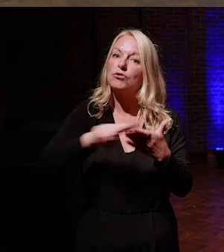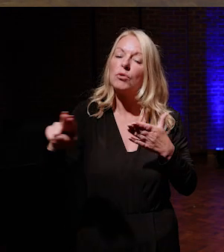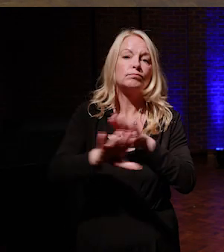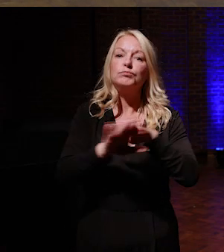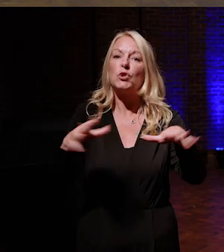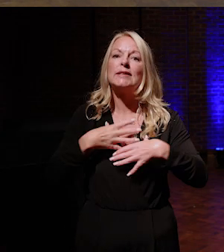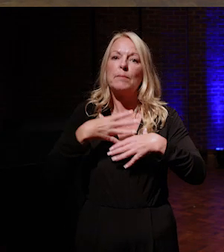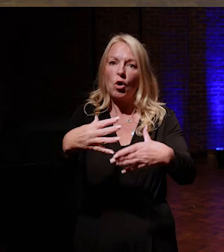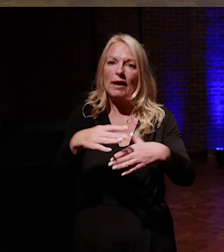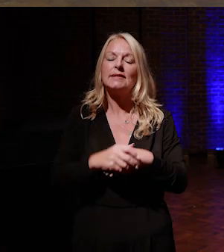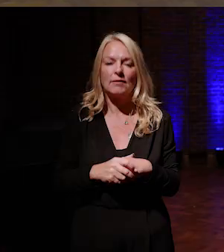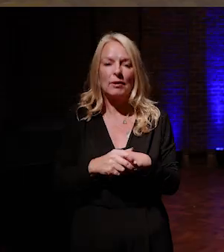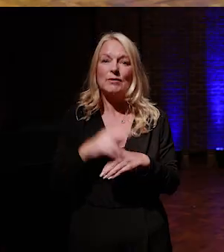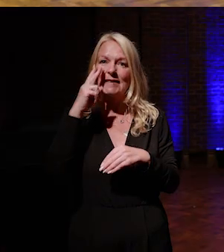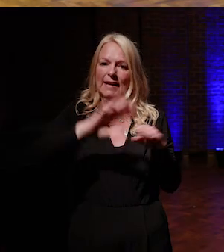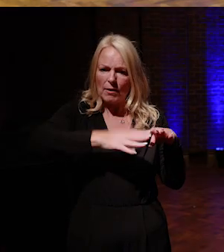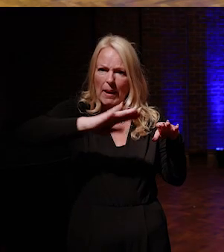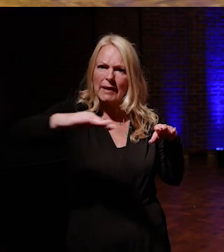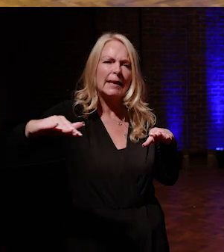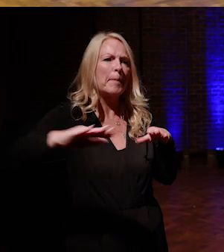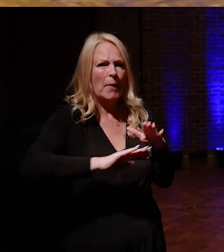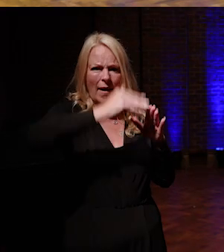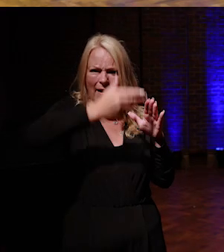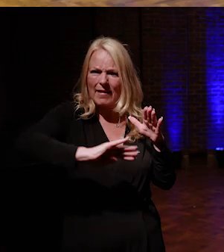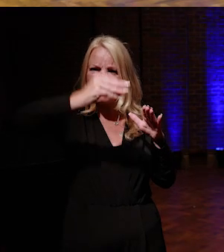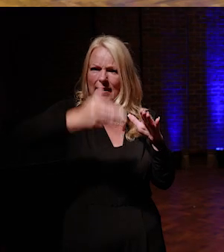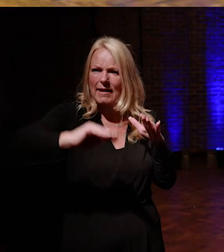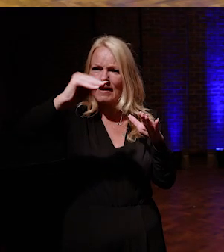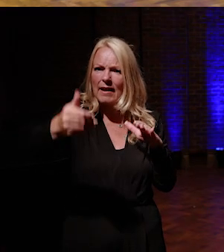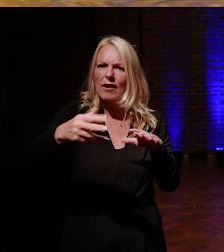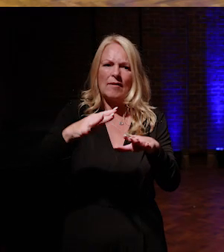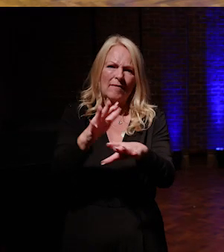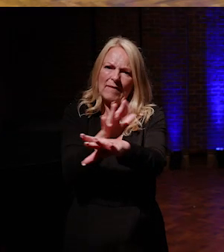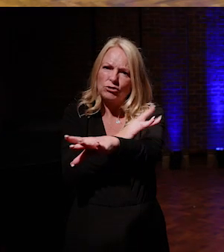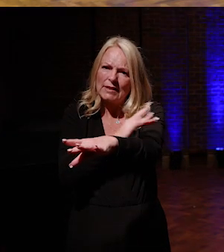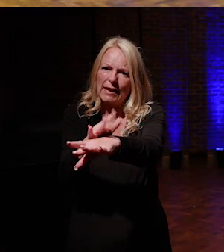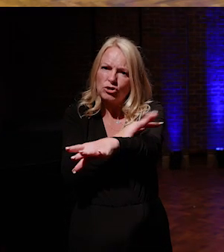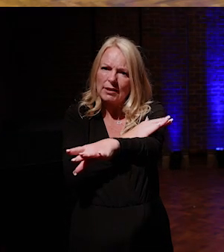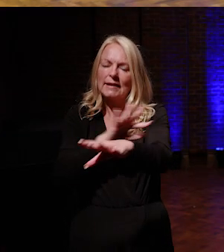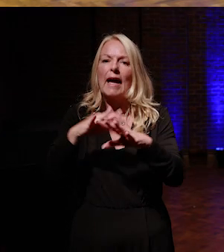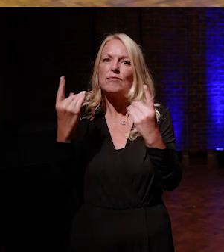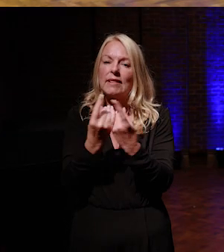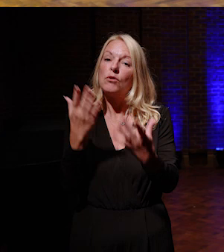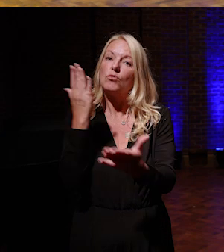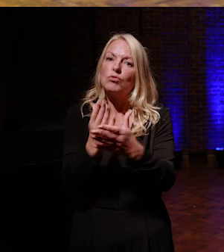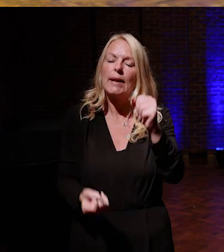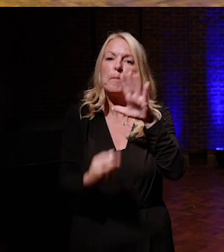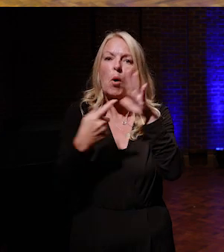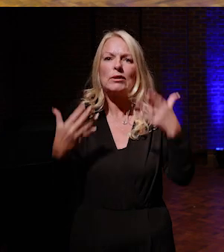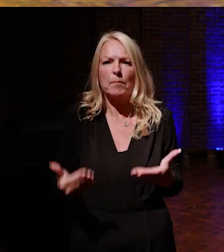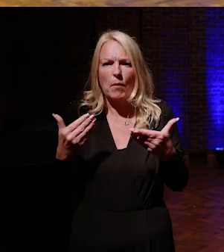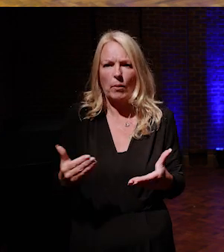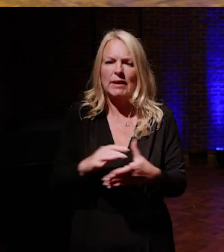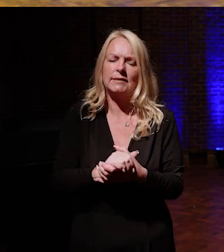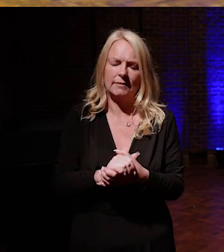surprise. You've seen the landscape. It's super hilly and it's got all this vegetation on it. So this was a really important moment for